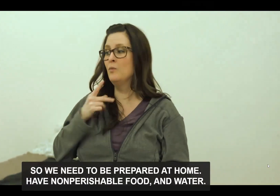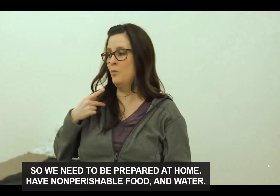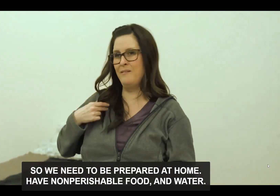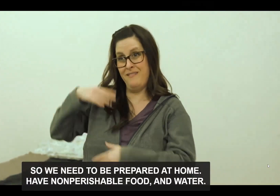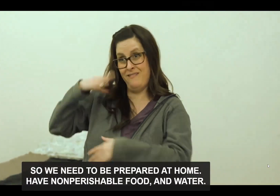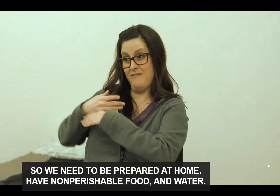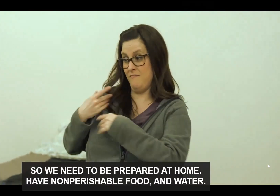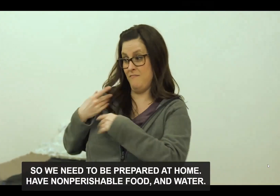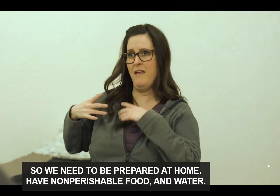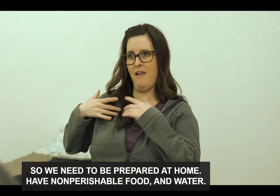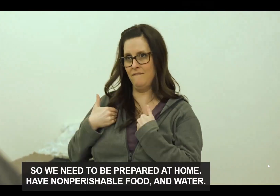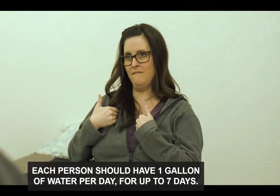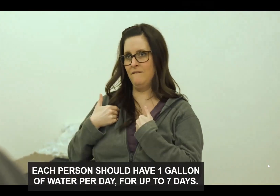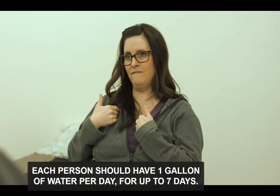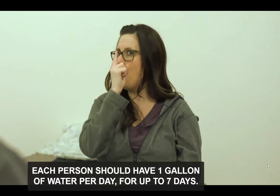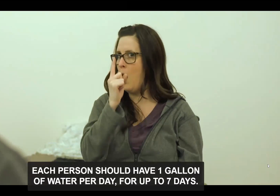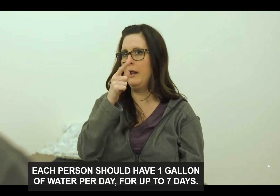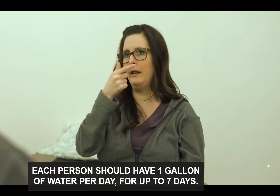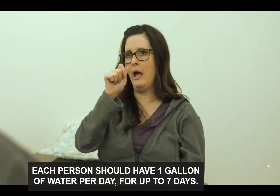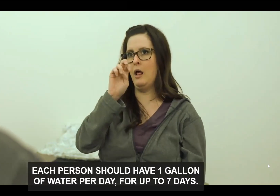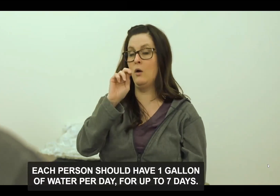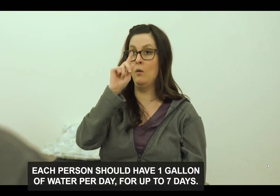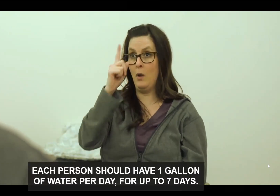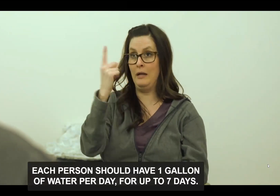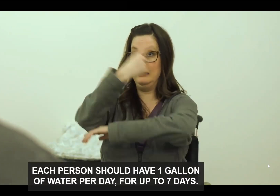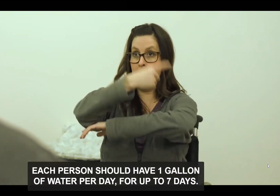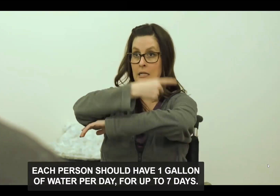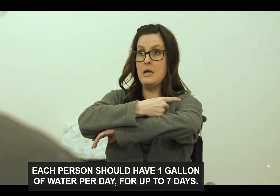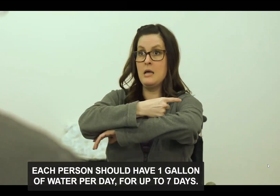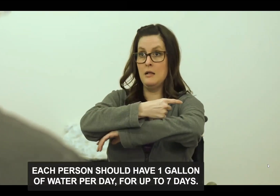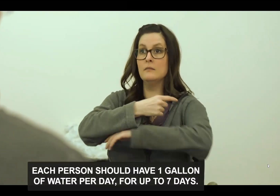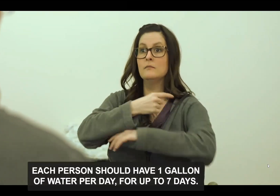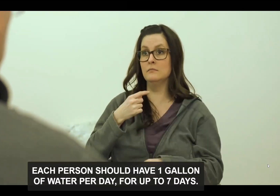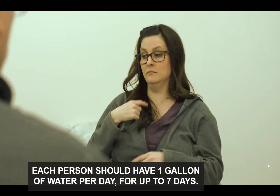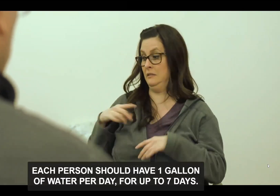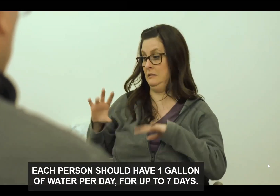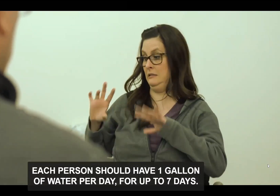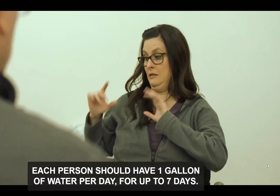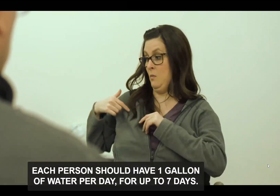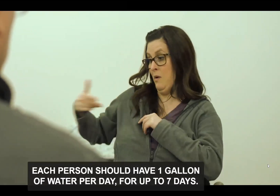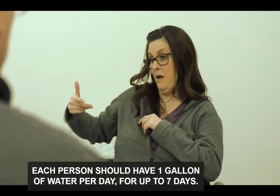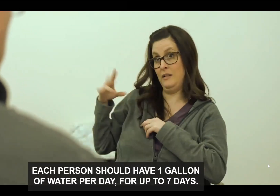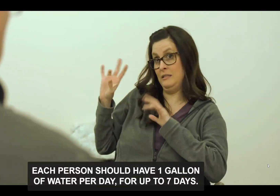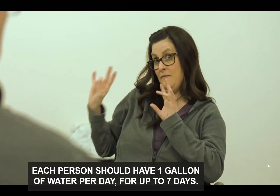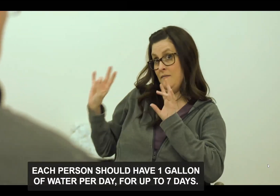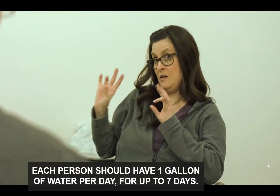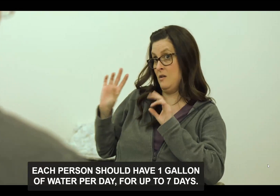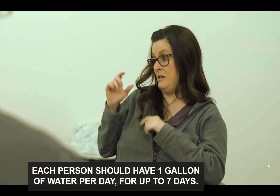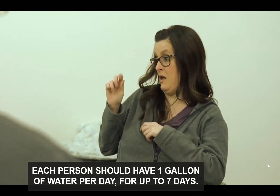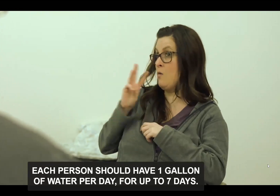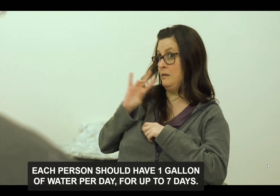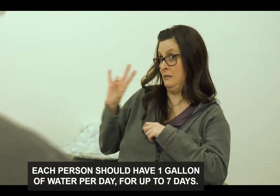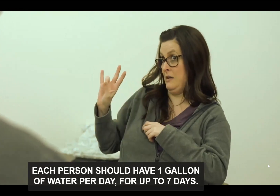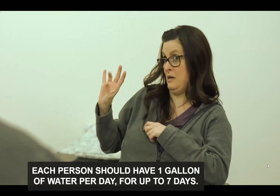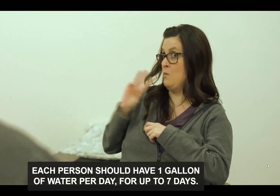Each person should have 1 gallon of water per day for up to 7 days.